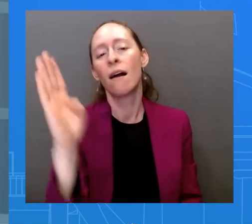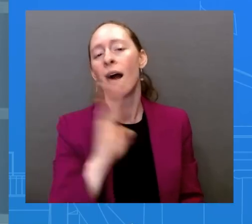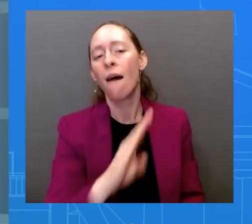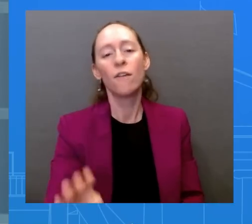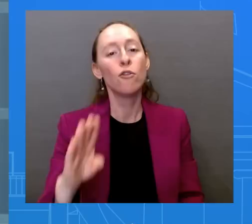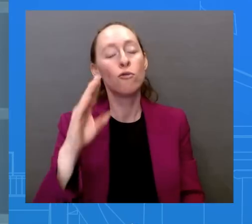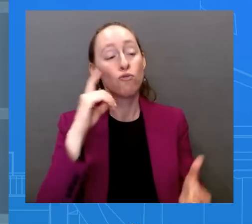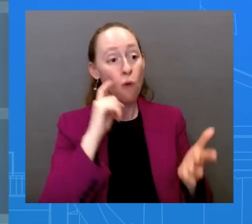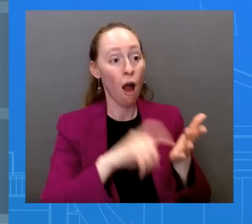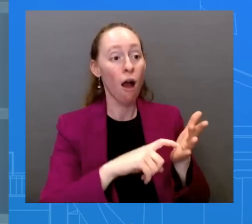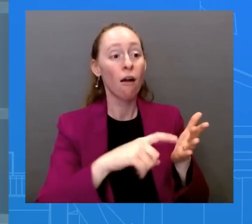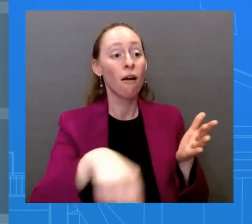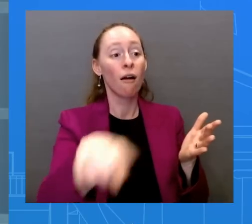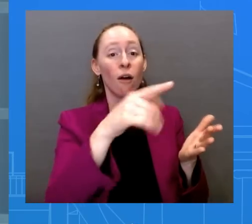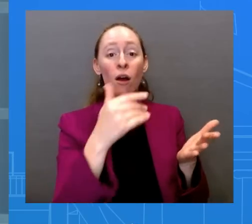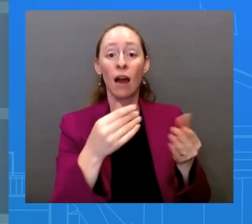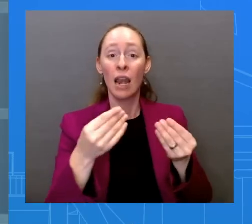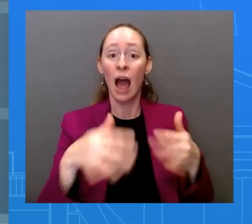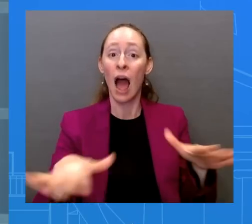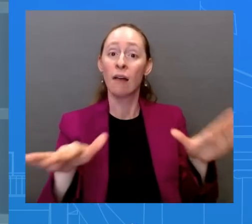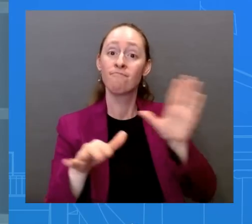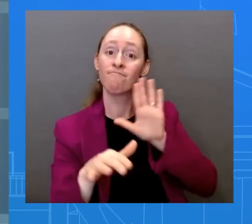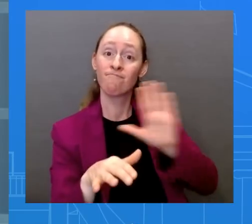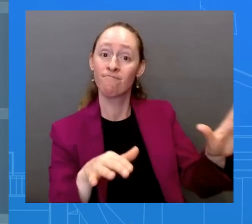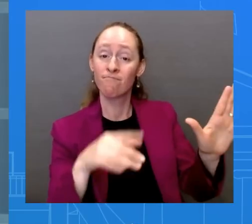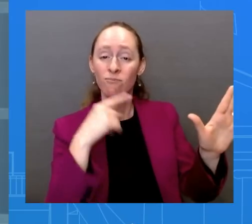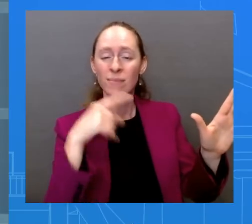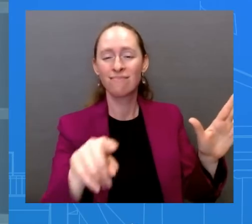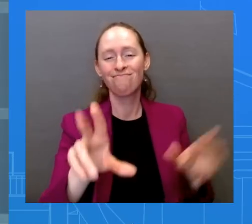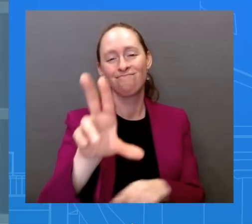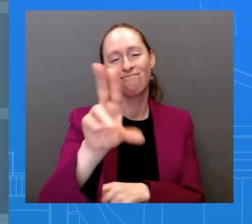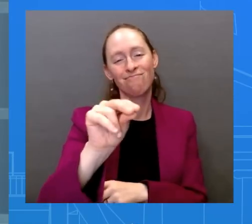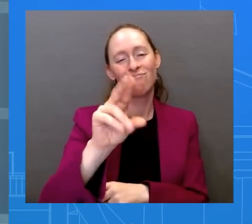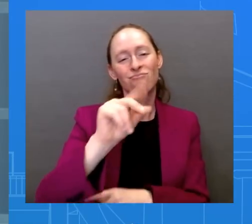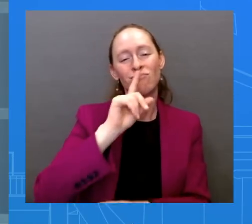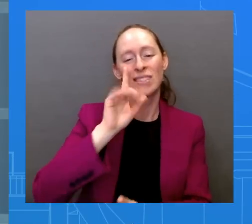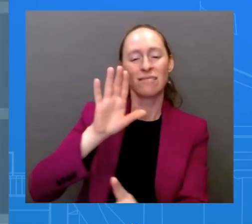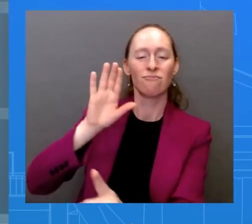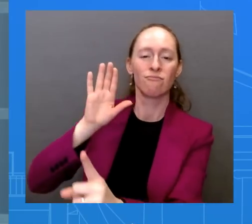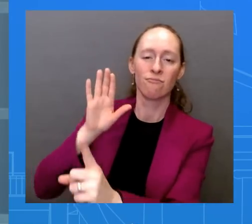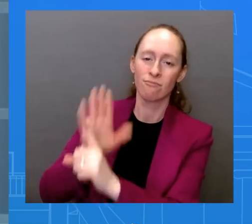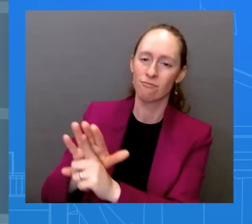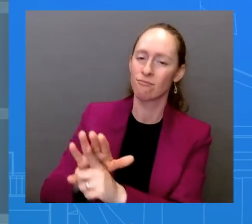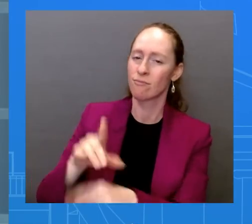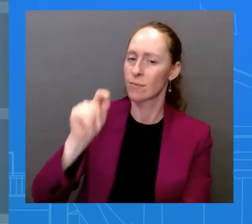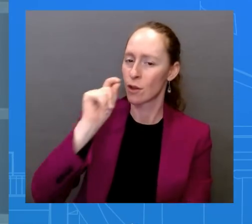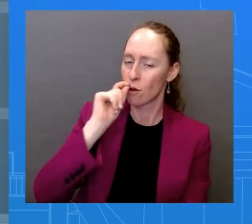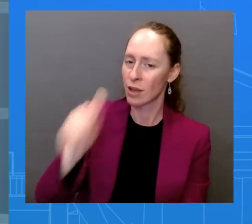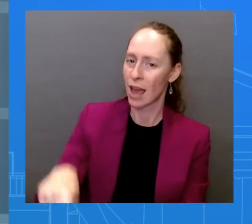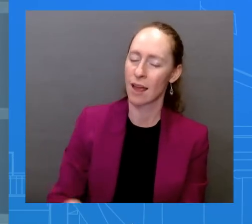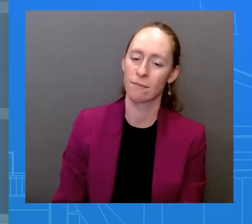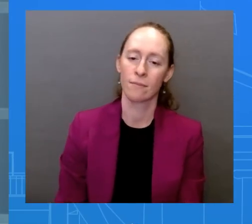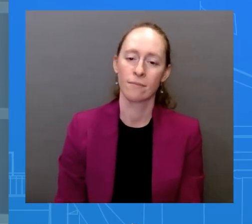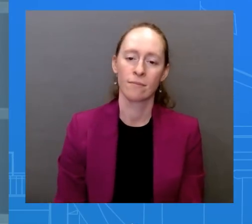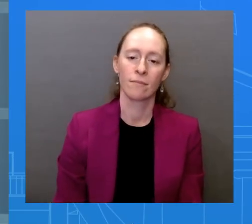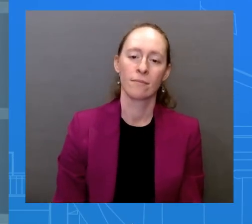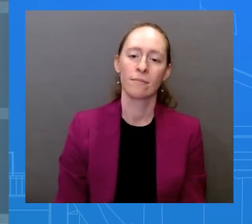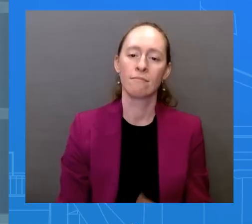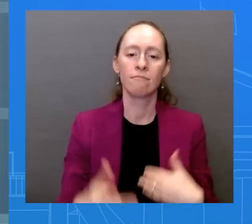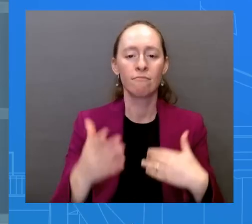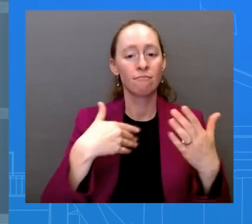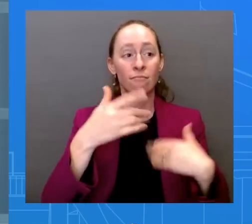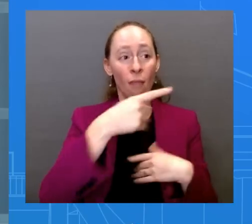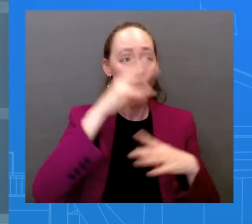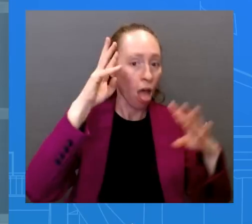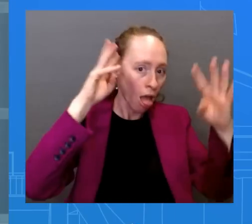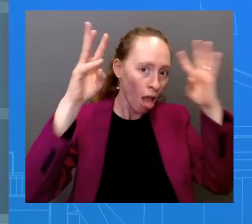than part of Ukraine. We stand with our partners around the world in rejecting whatever fabricated outcomes Russia announces, and